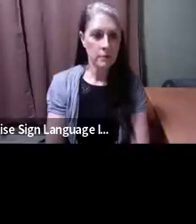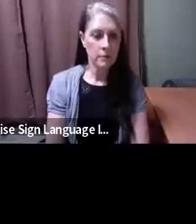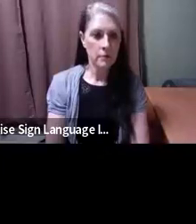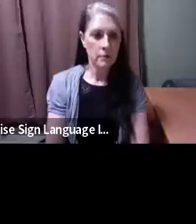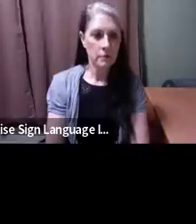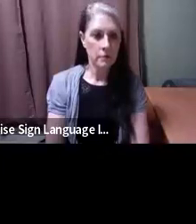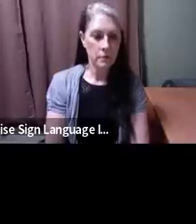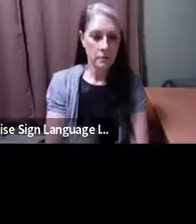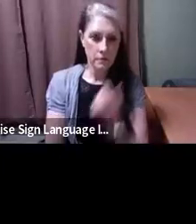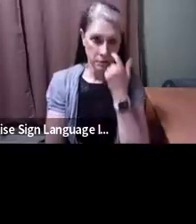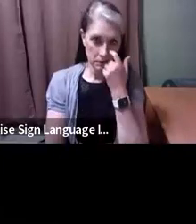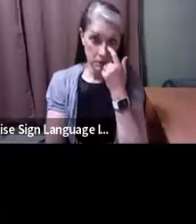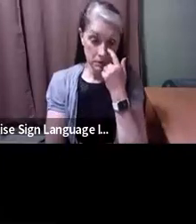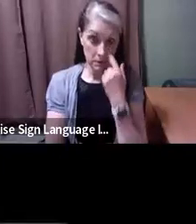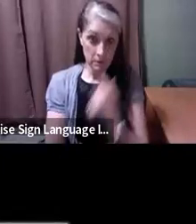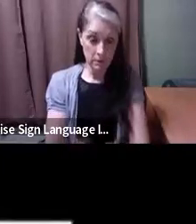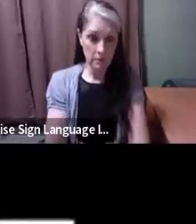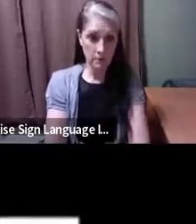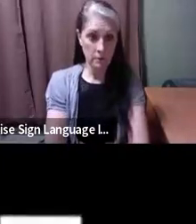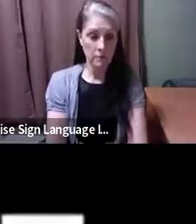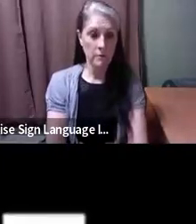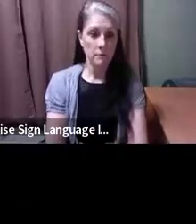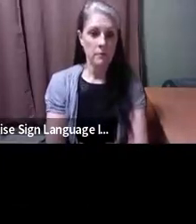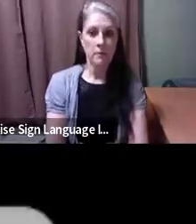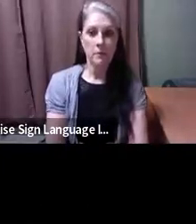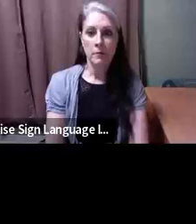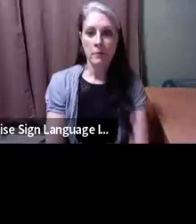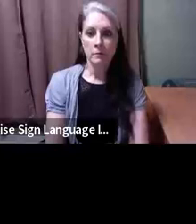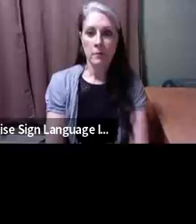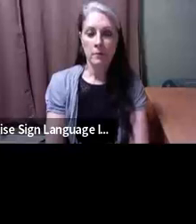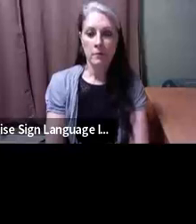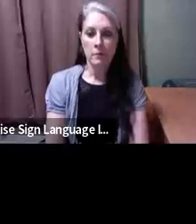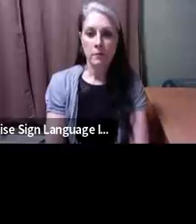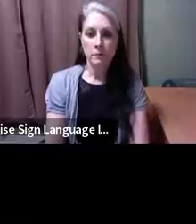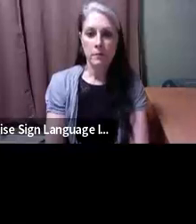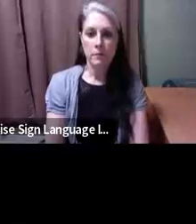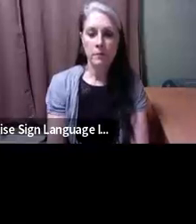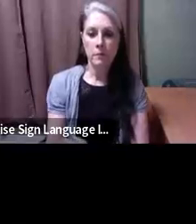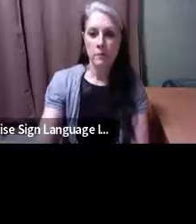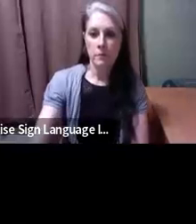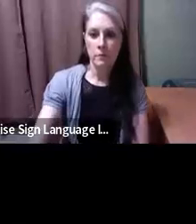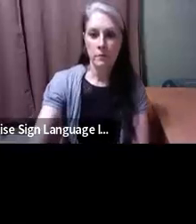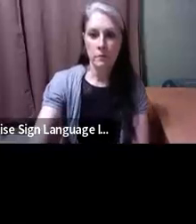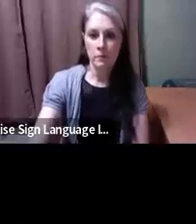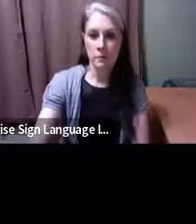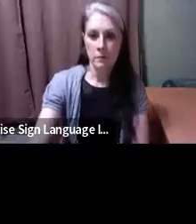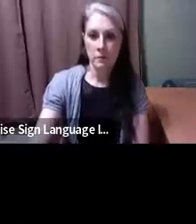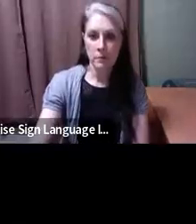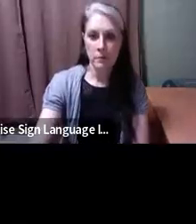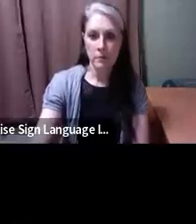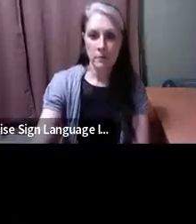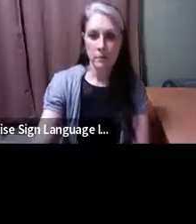beautiful thing is that together we can make different choices. so together, Let's take another deep breath.